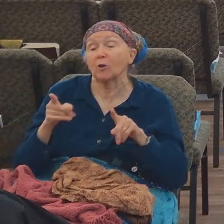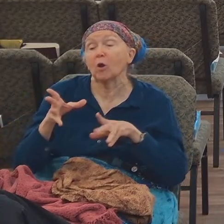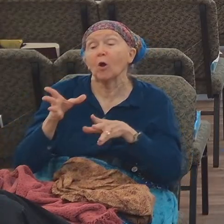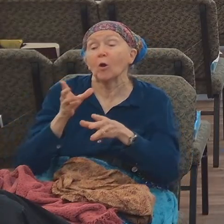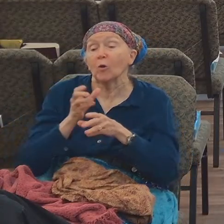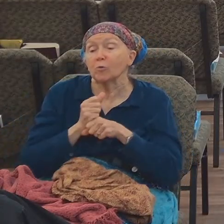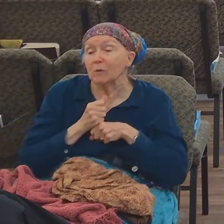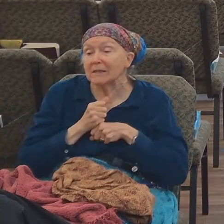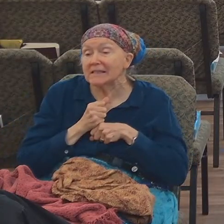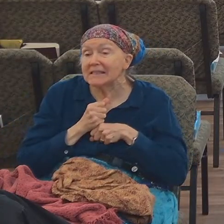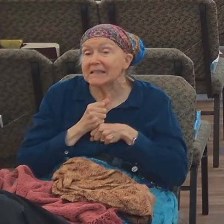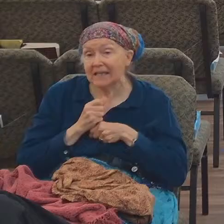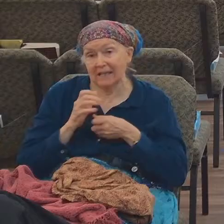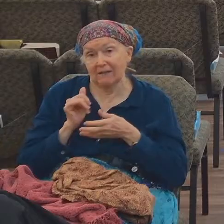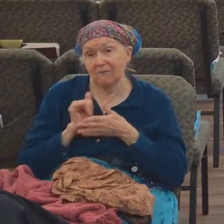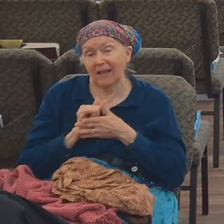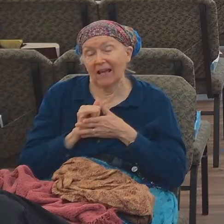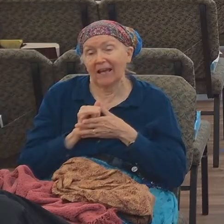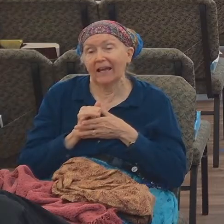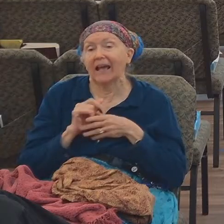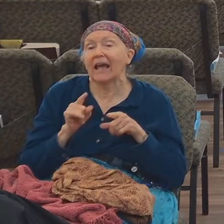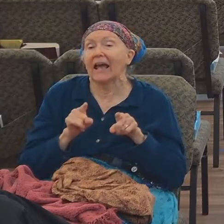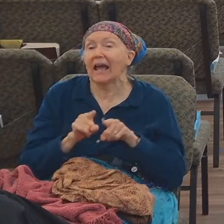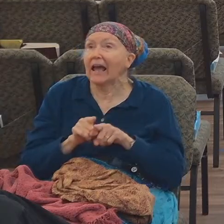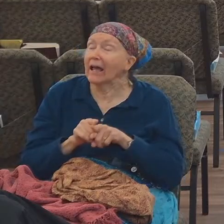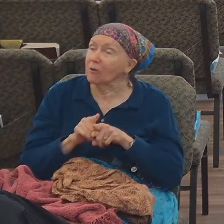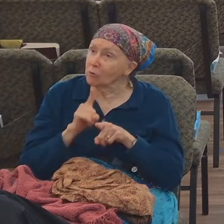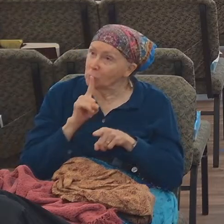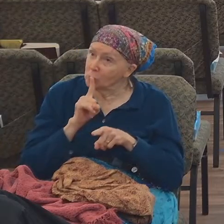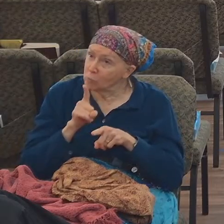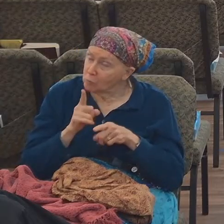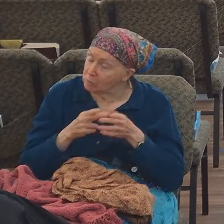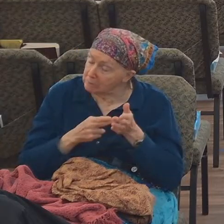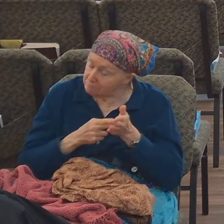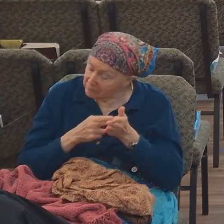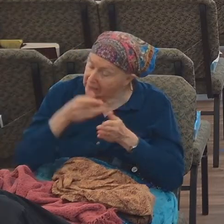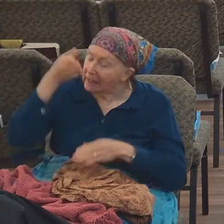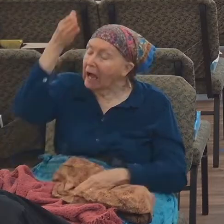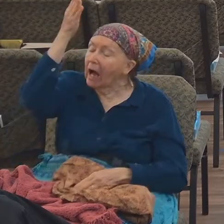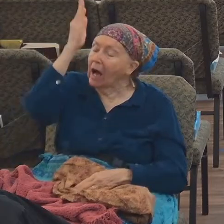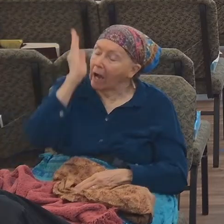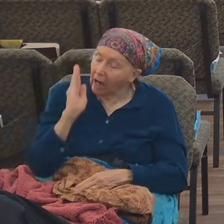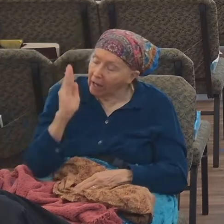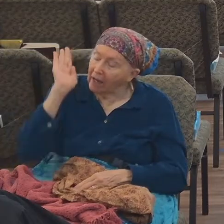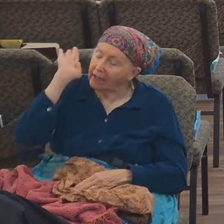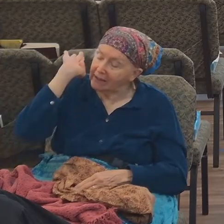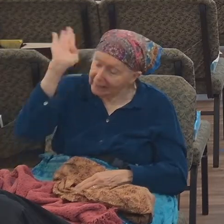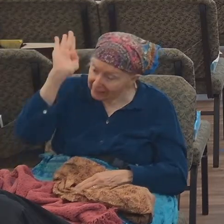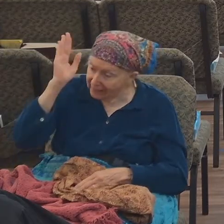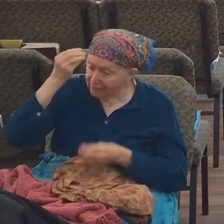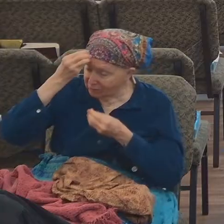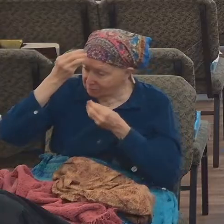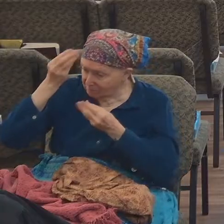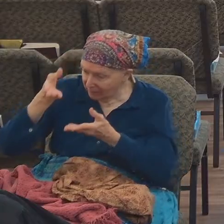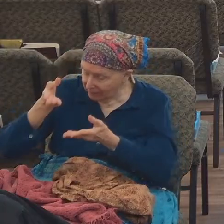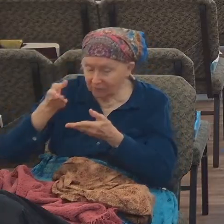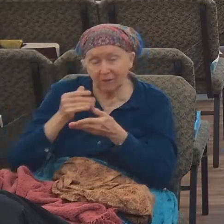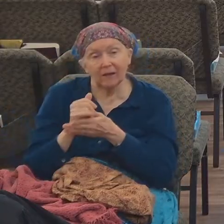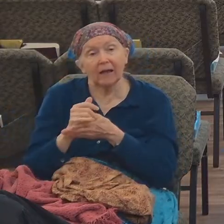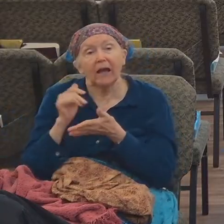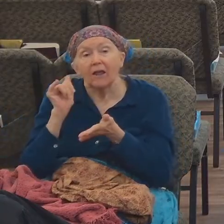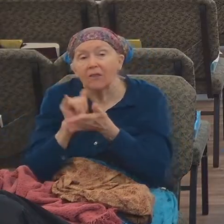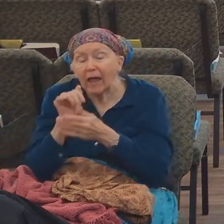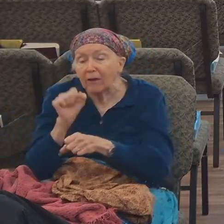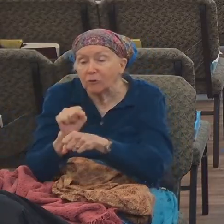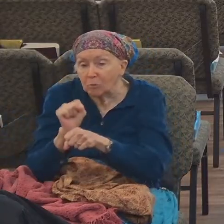How? As it truly is. God's message, which is at work among